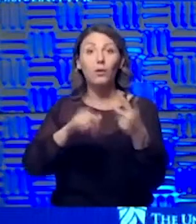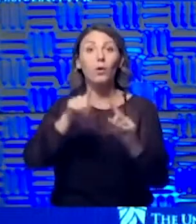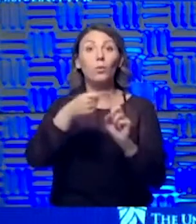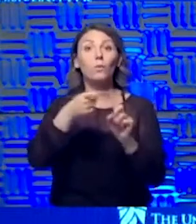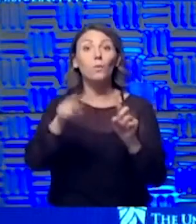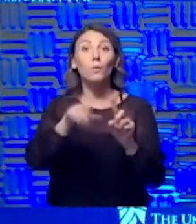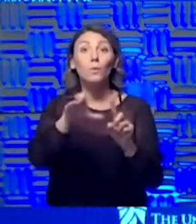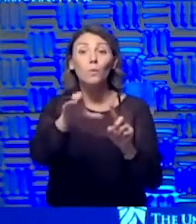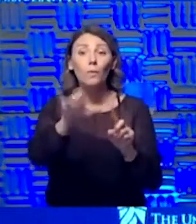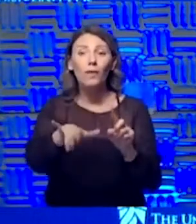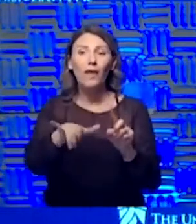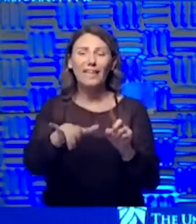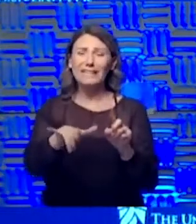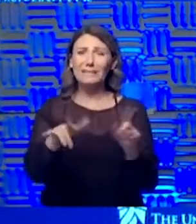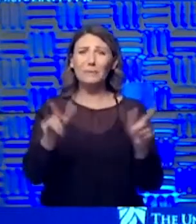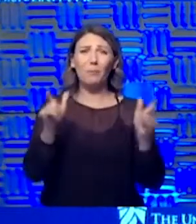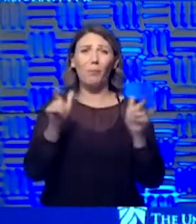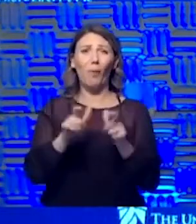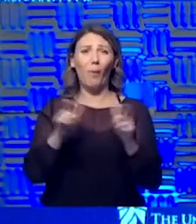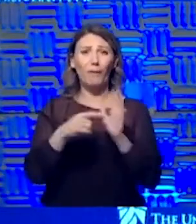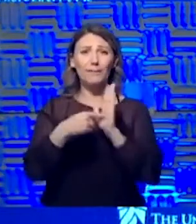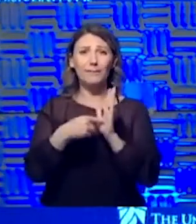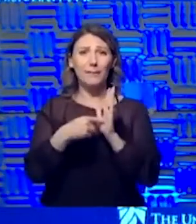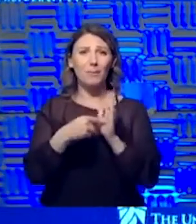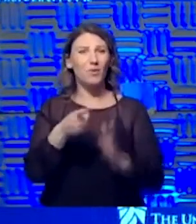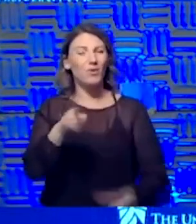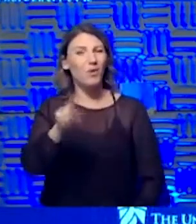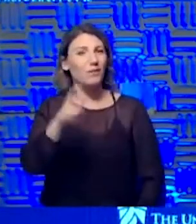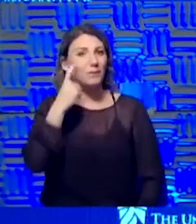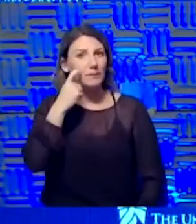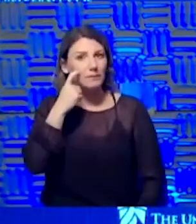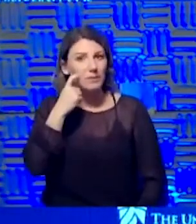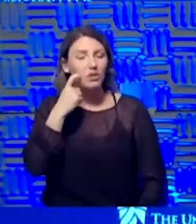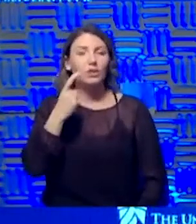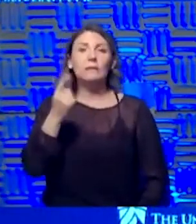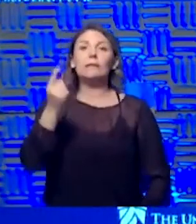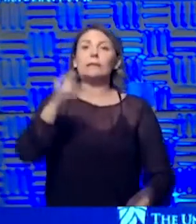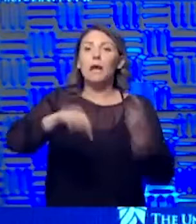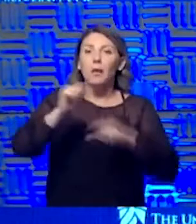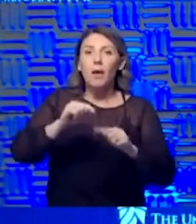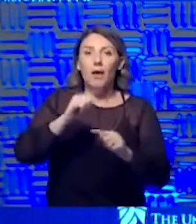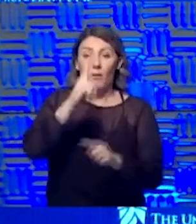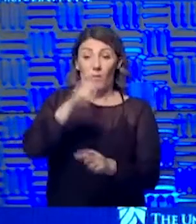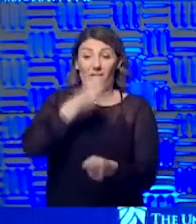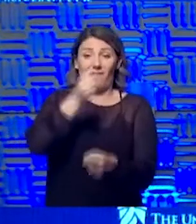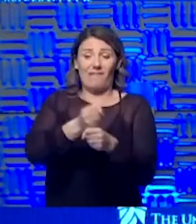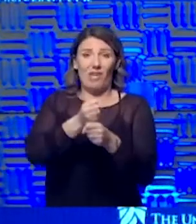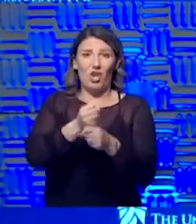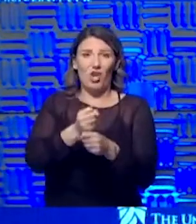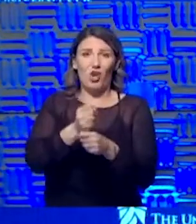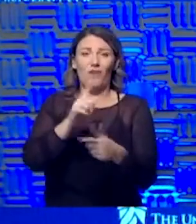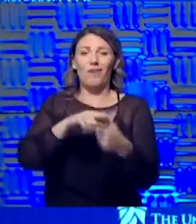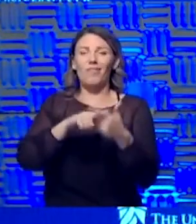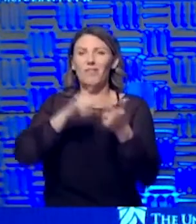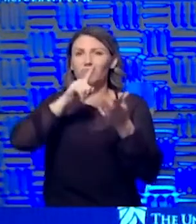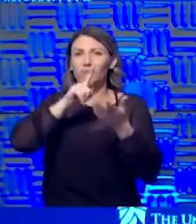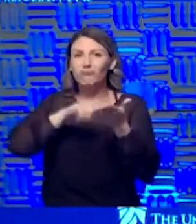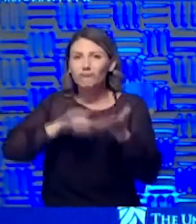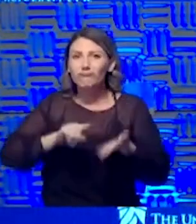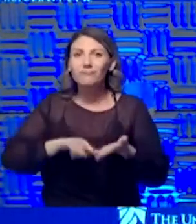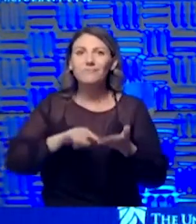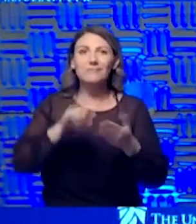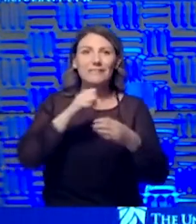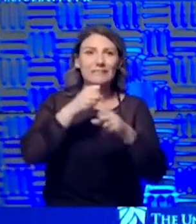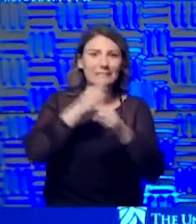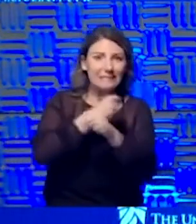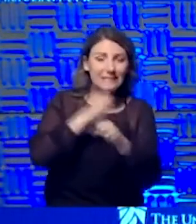small sample size, sometimes you have to be a little suspicious. Let's come back in a year and then let's revisit what the statistics in Johnson County